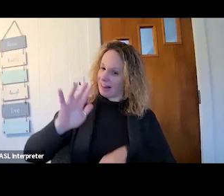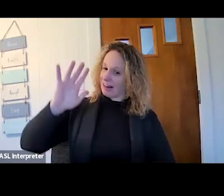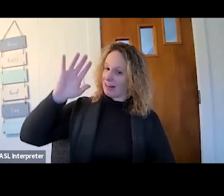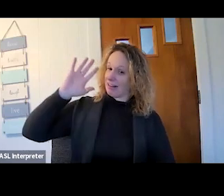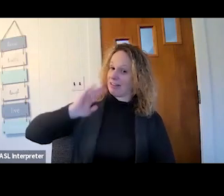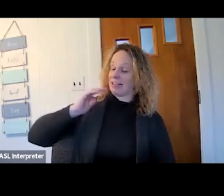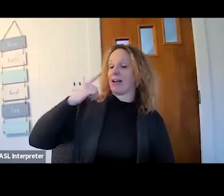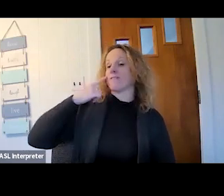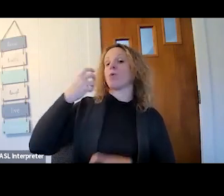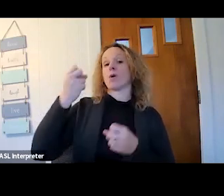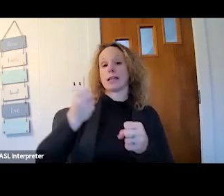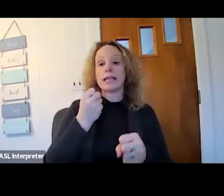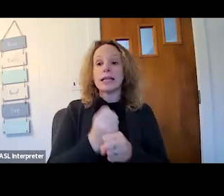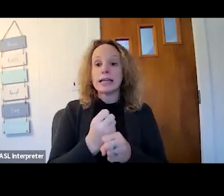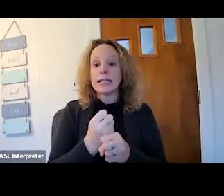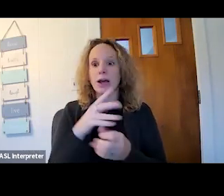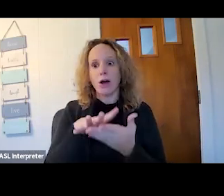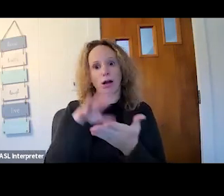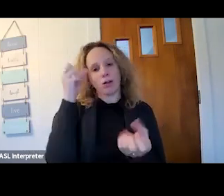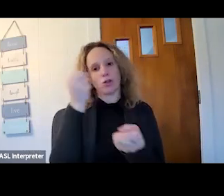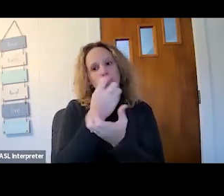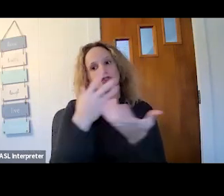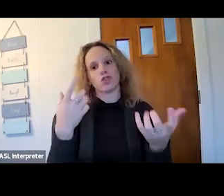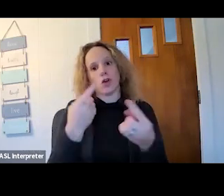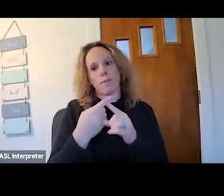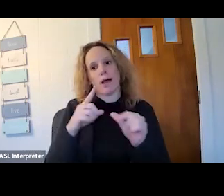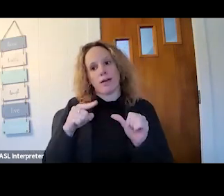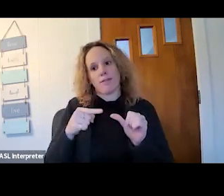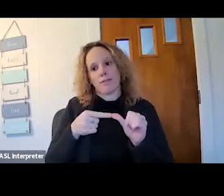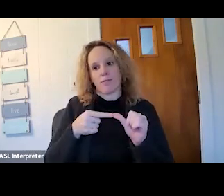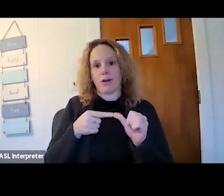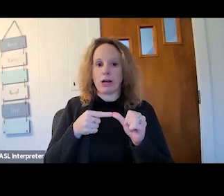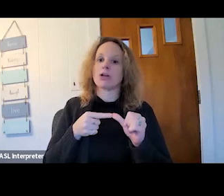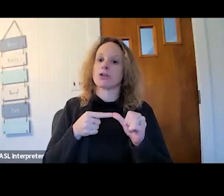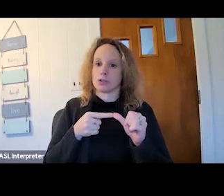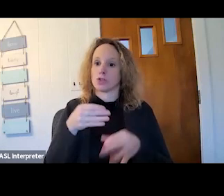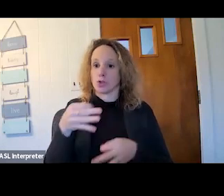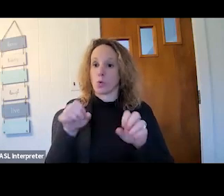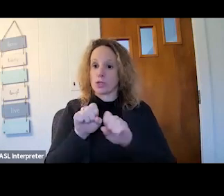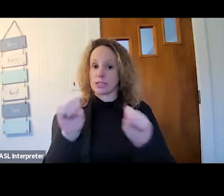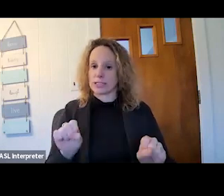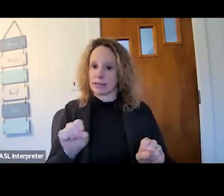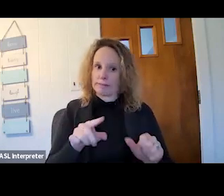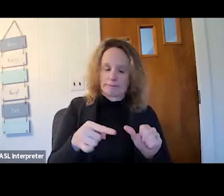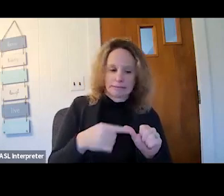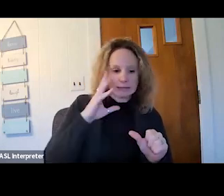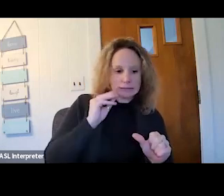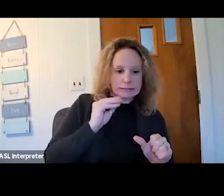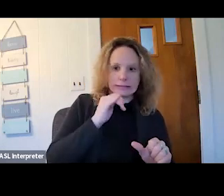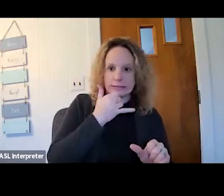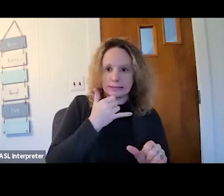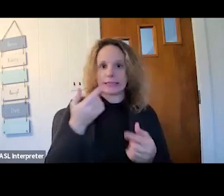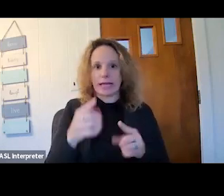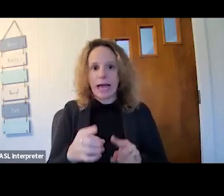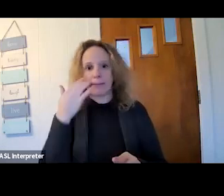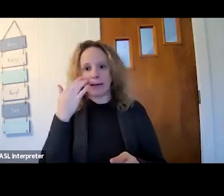the years, we've learned a lot from those first drug courts. At first, it was trial and error. So when we started our drug